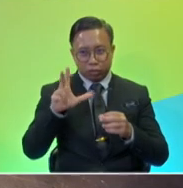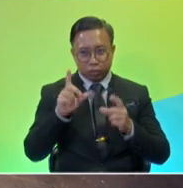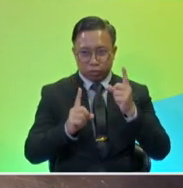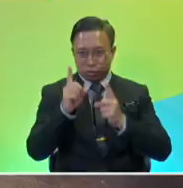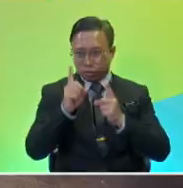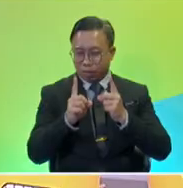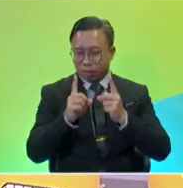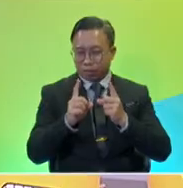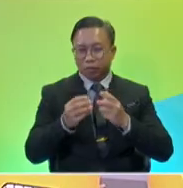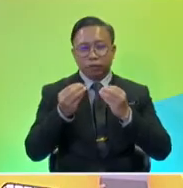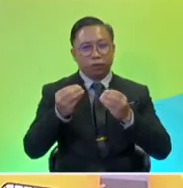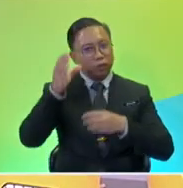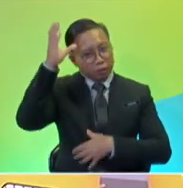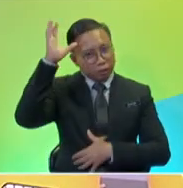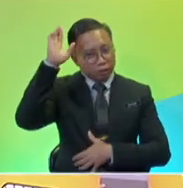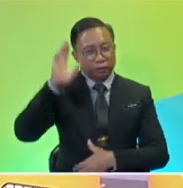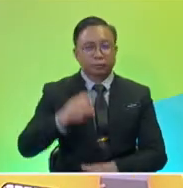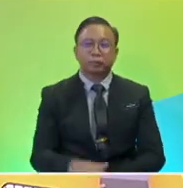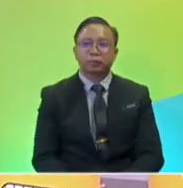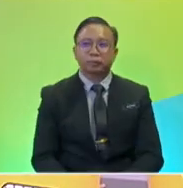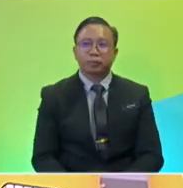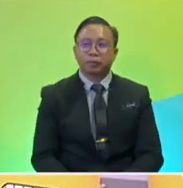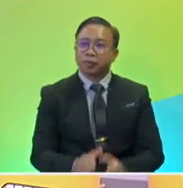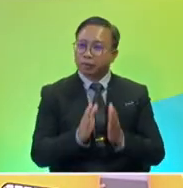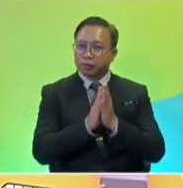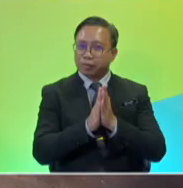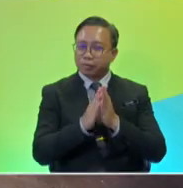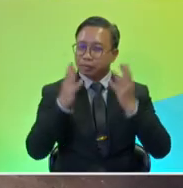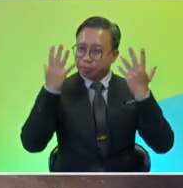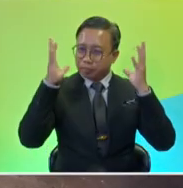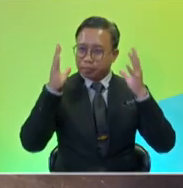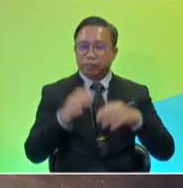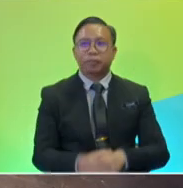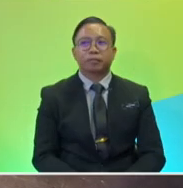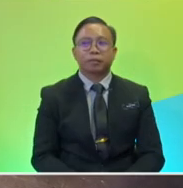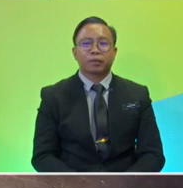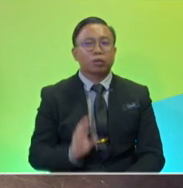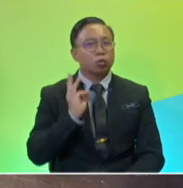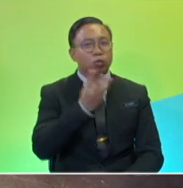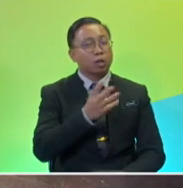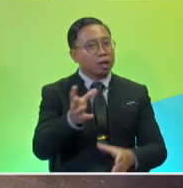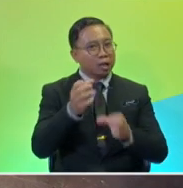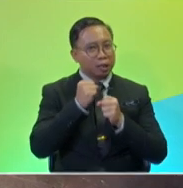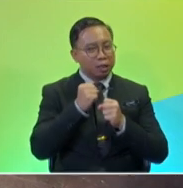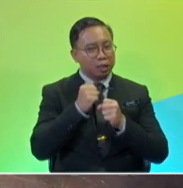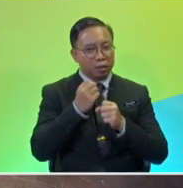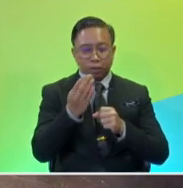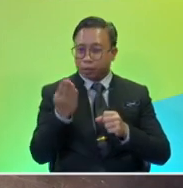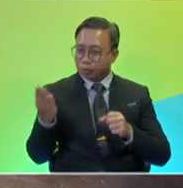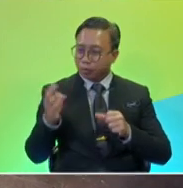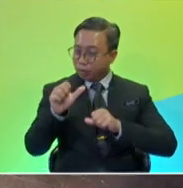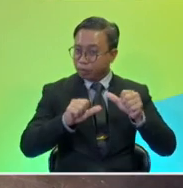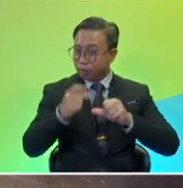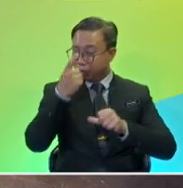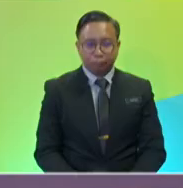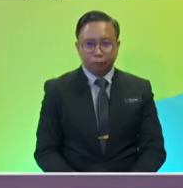Yes, definitely. I still get 3 stars. All right. Okay, good well job, done. Everybody. Now, teacher, where can we also get extra materials or activities for today's